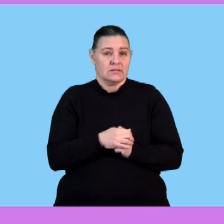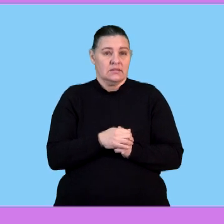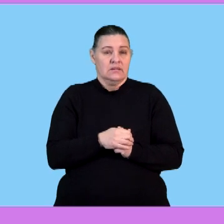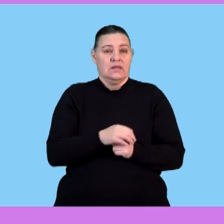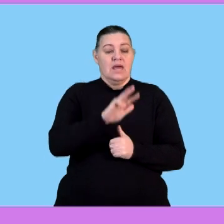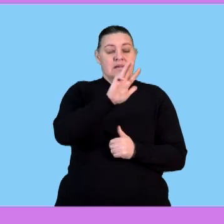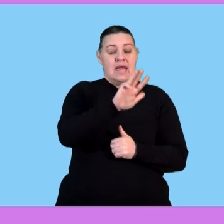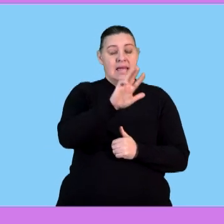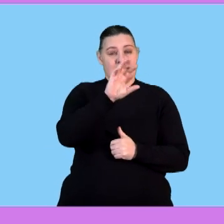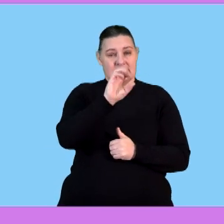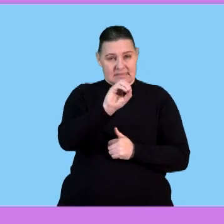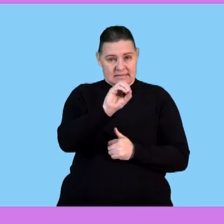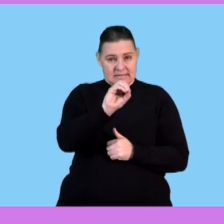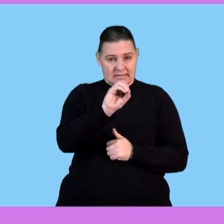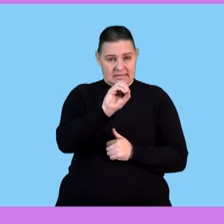90